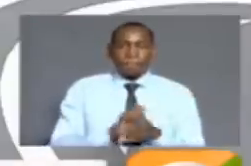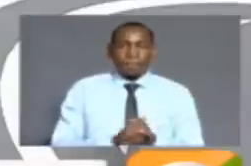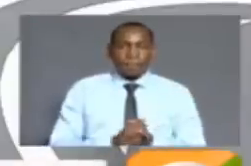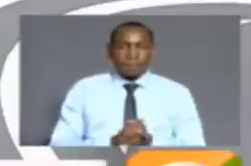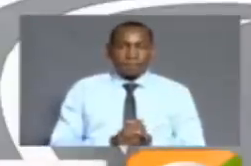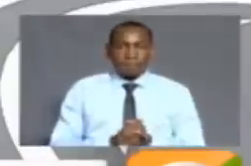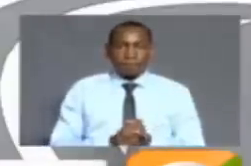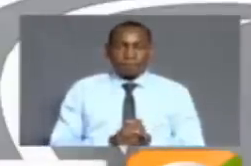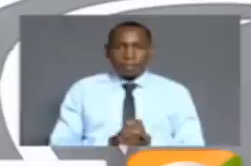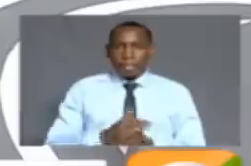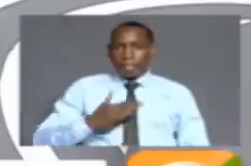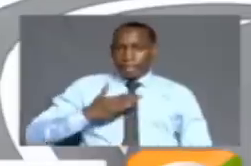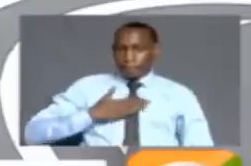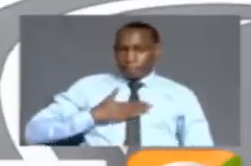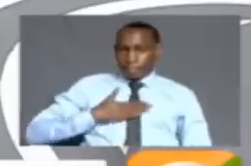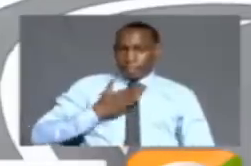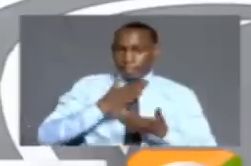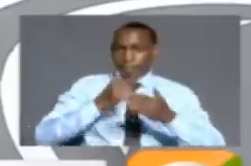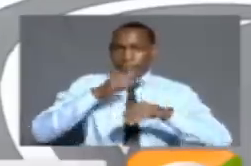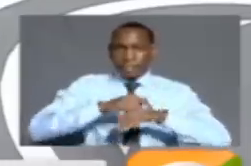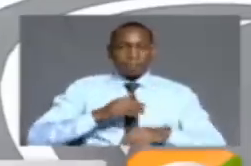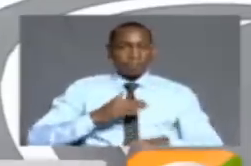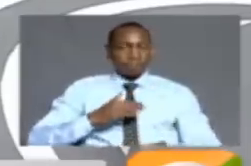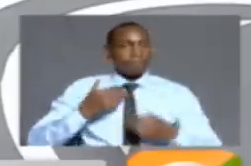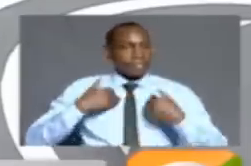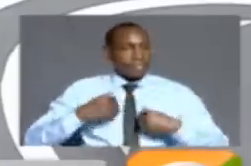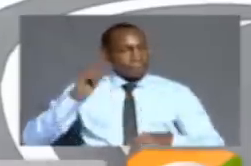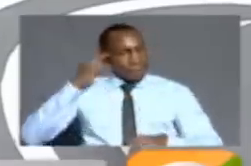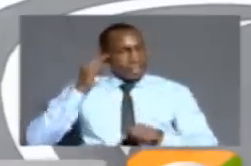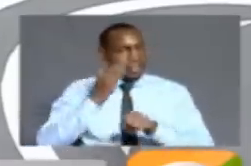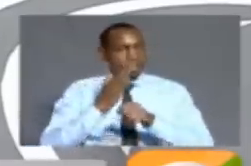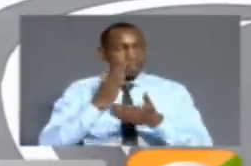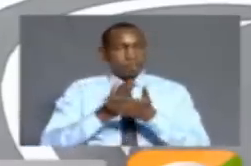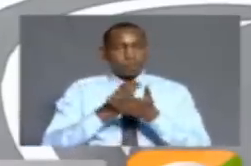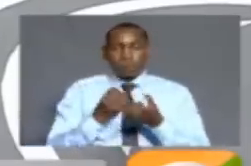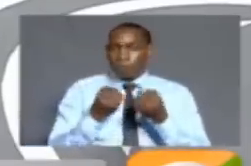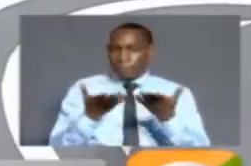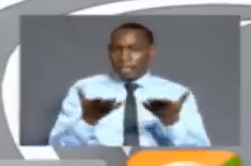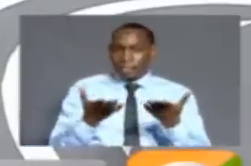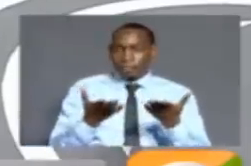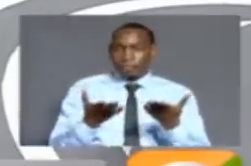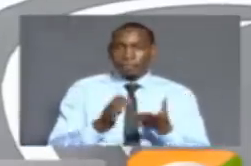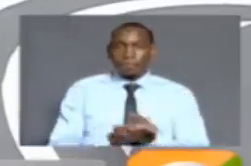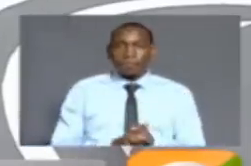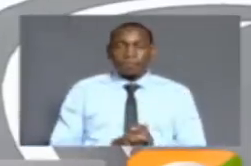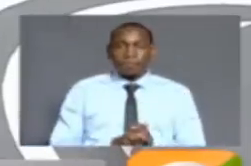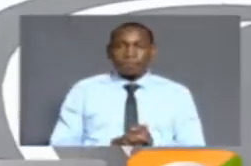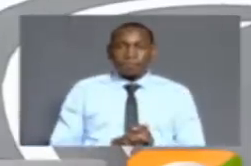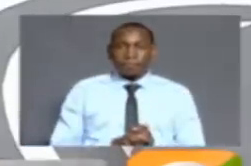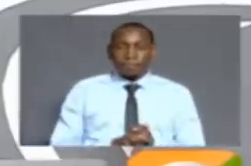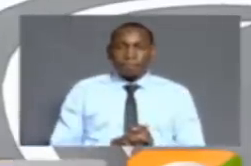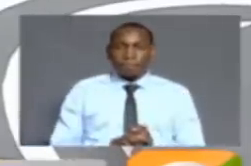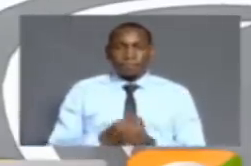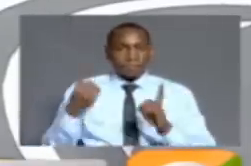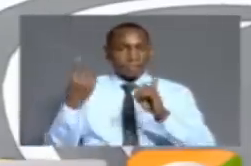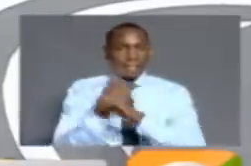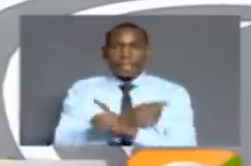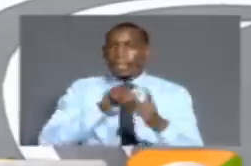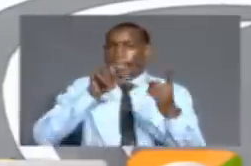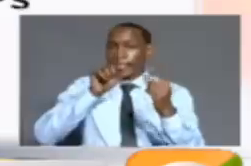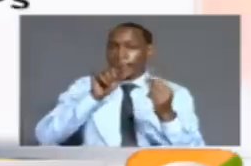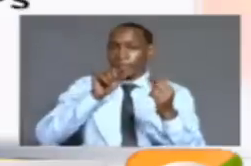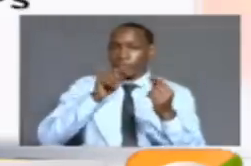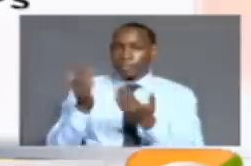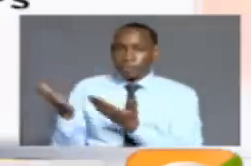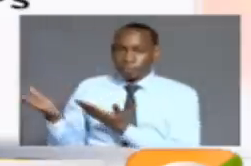represent Kenya. I think we are many. Yeah. I truly will say that on you. That one, I think we are too many. I agree with you. Odongo